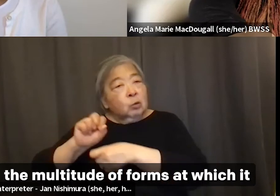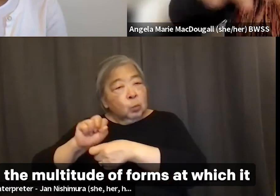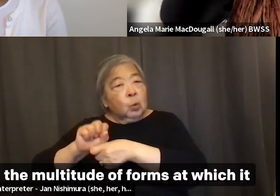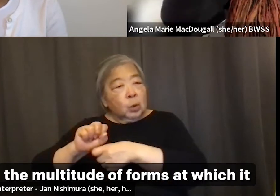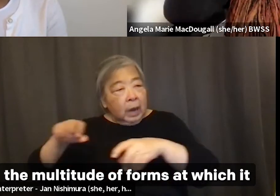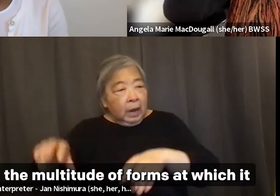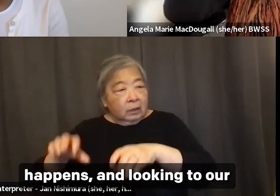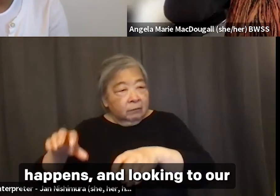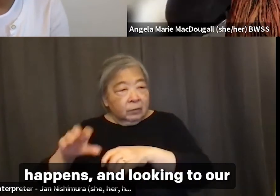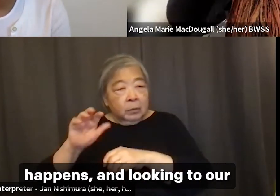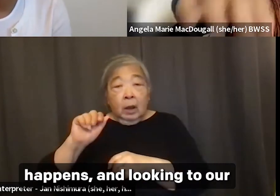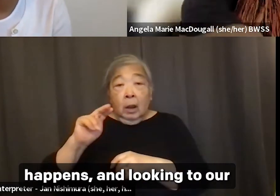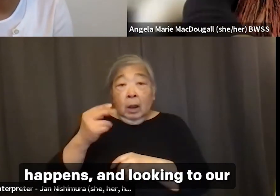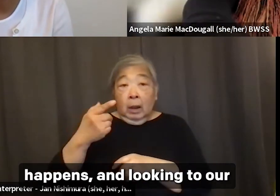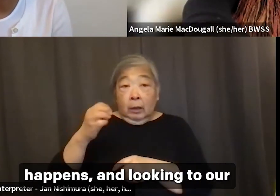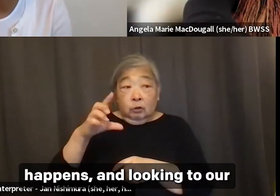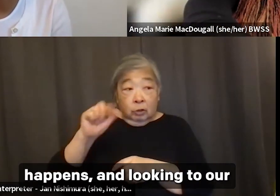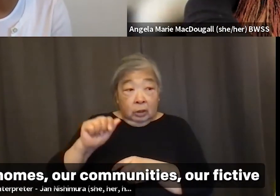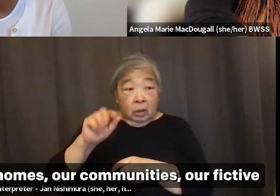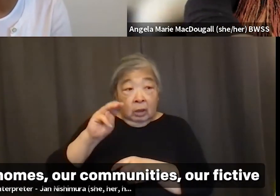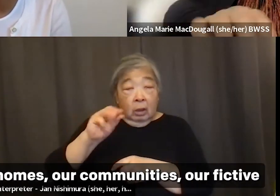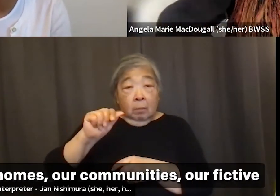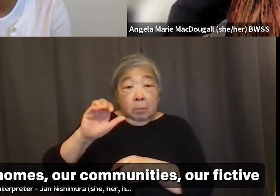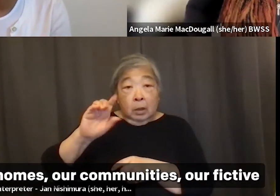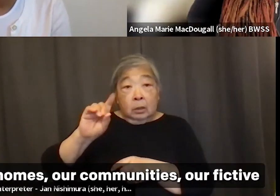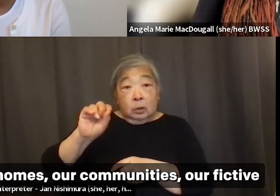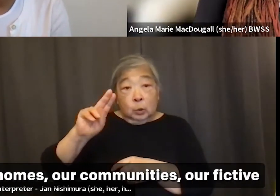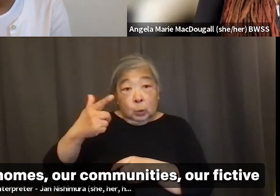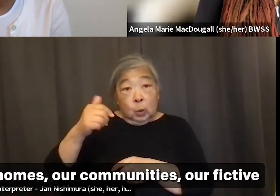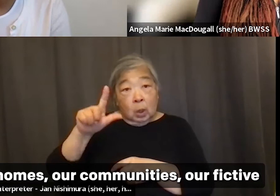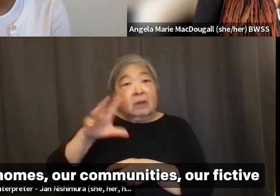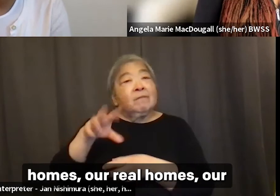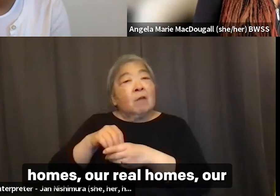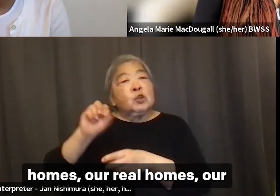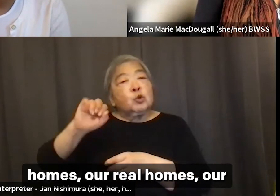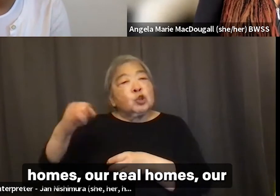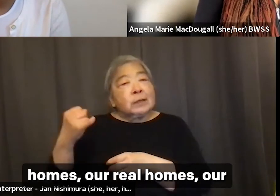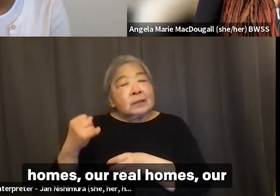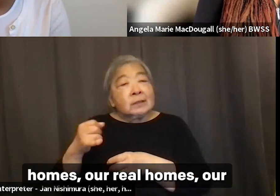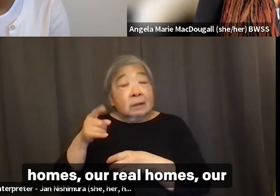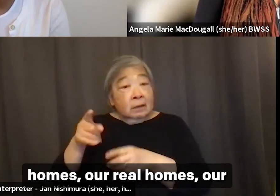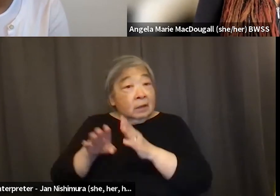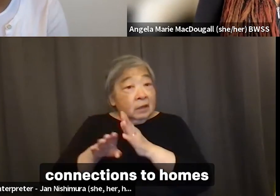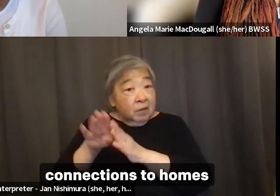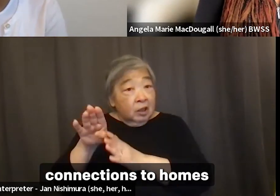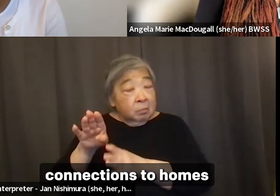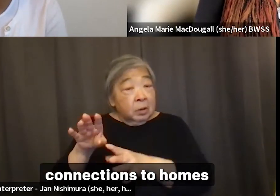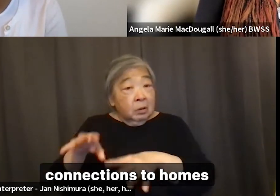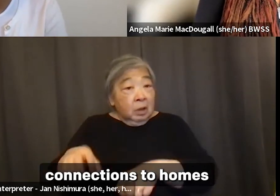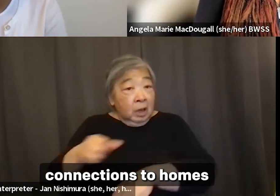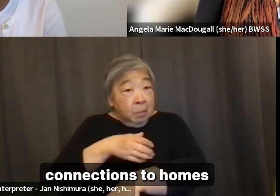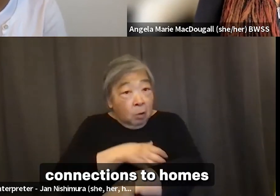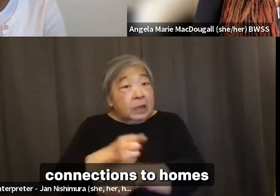forms in which it happens, and looking to our homes, our communities, our fictive homes, our real homes, our connections to